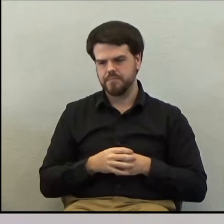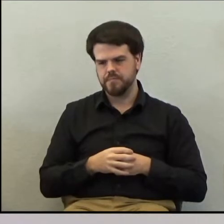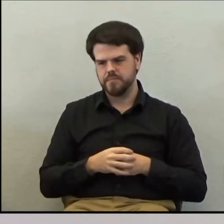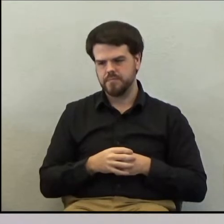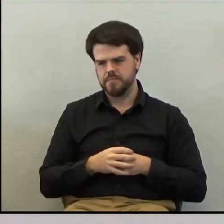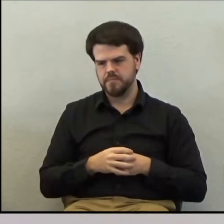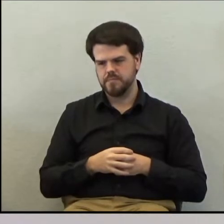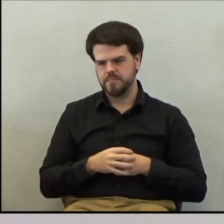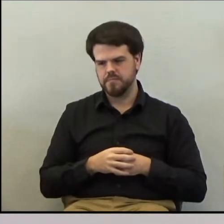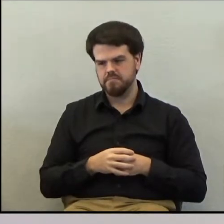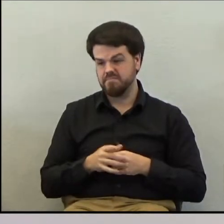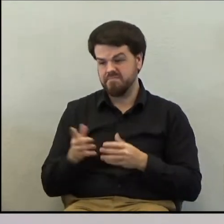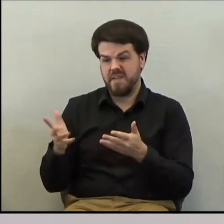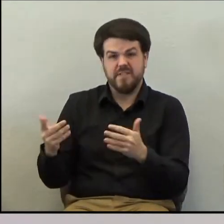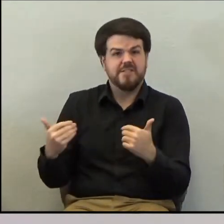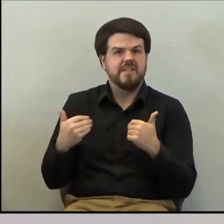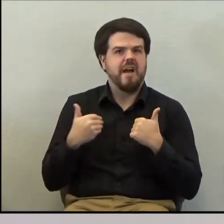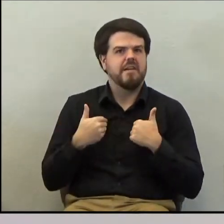because it's all they had.